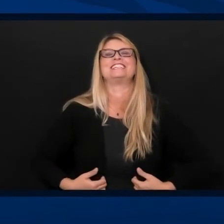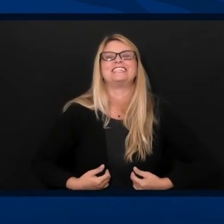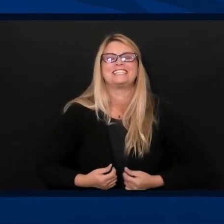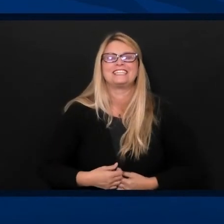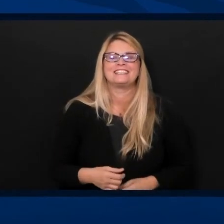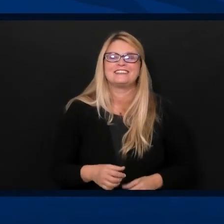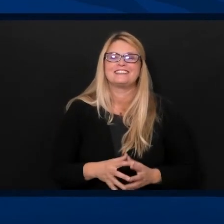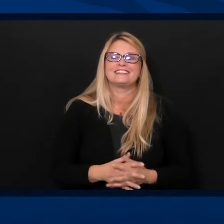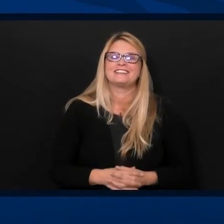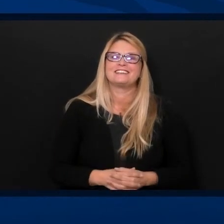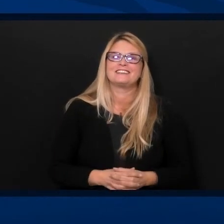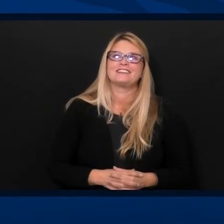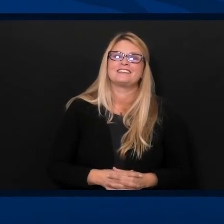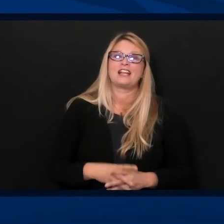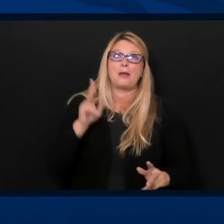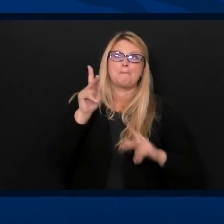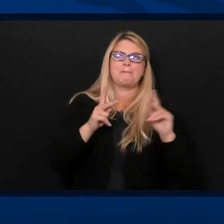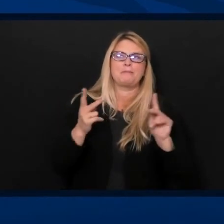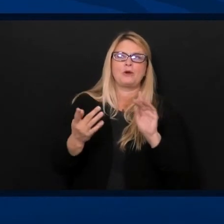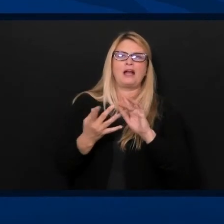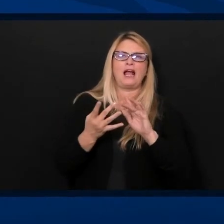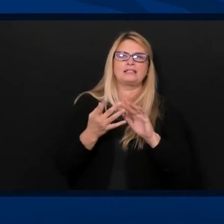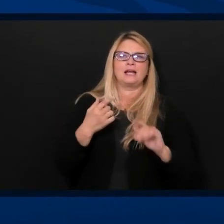but people have contacted me about